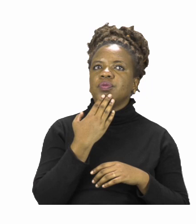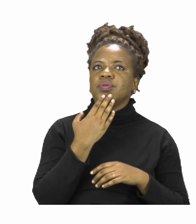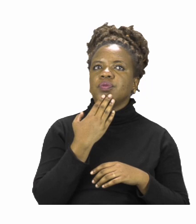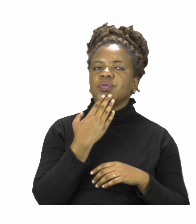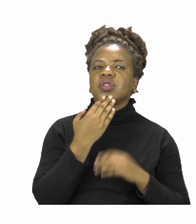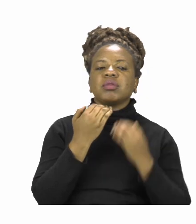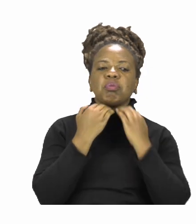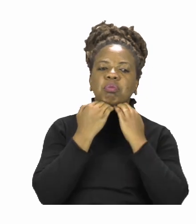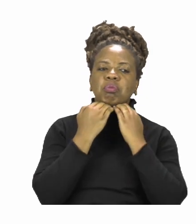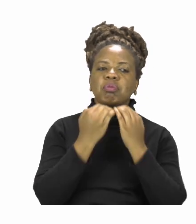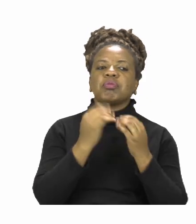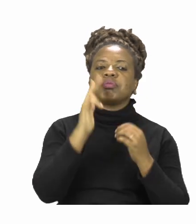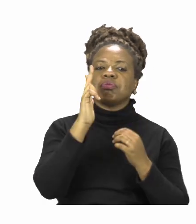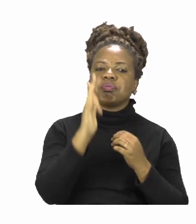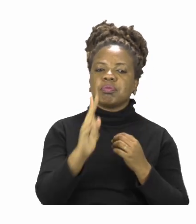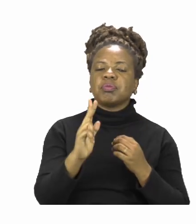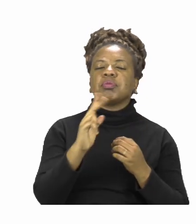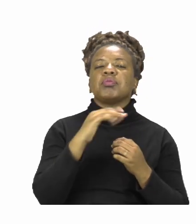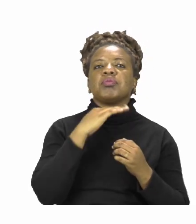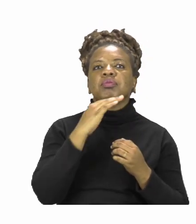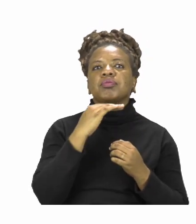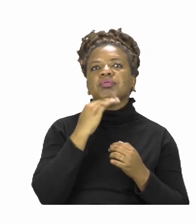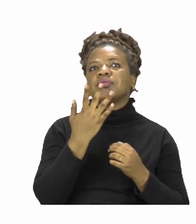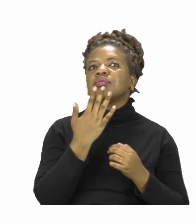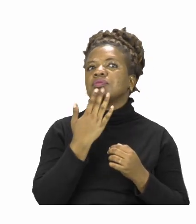the story? Number 2,